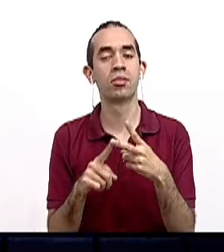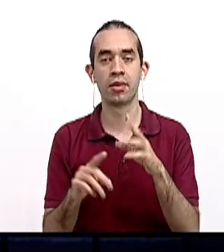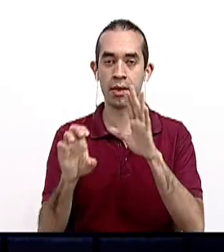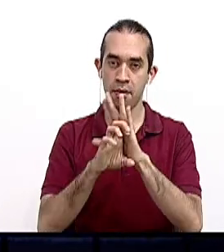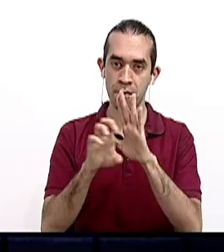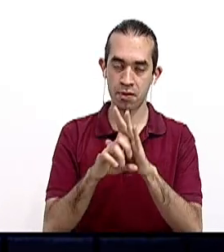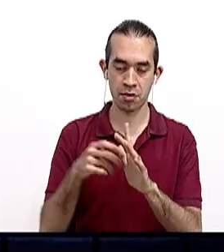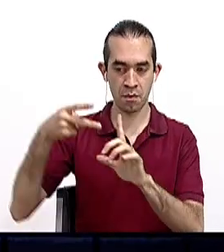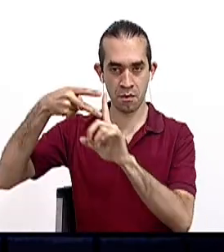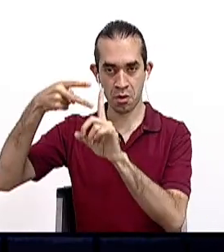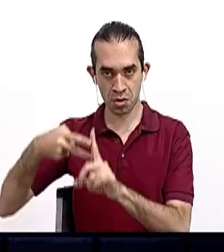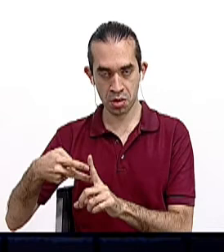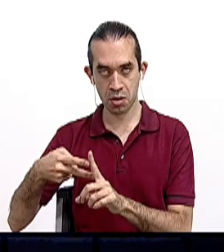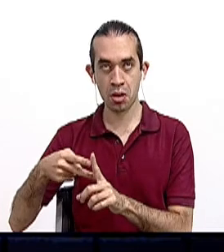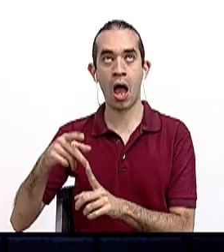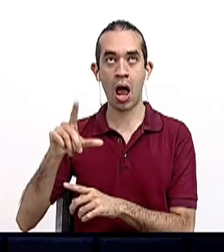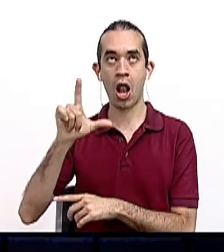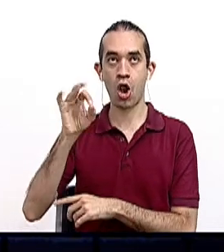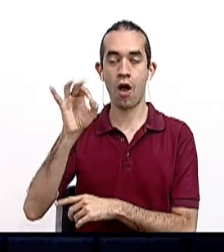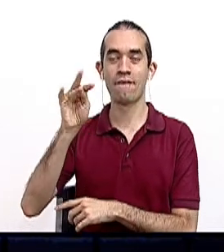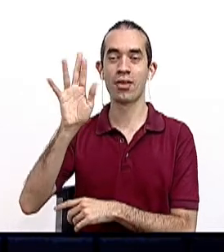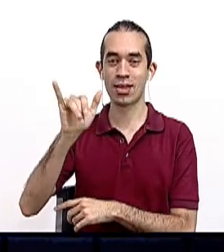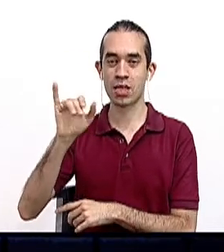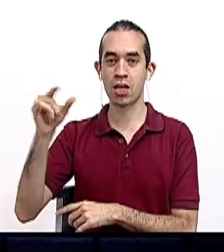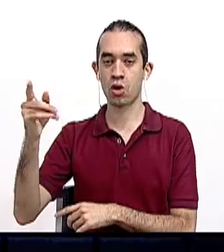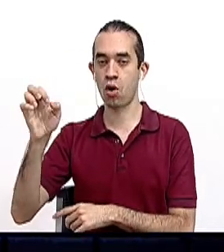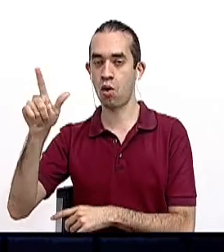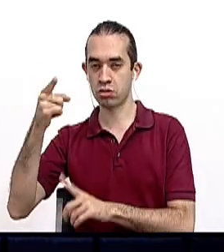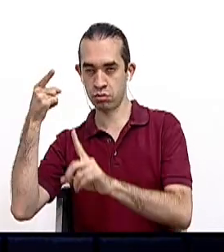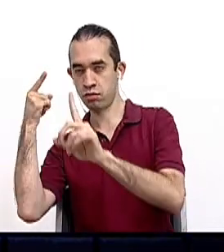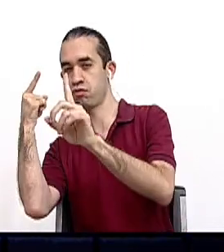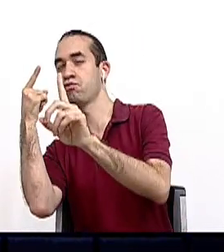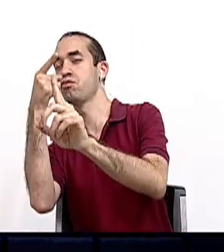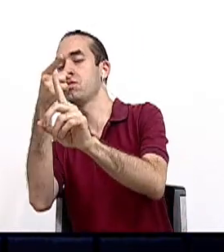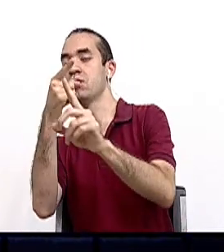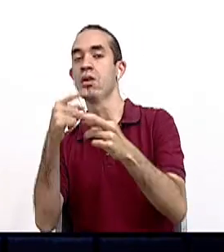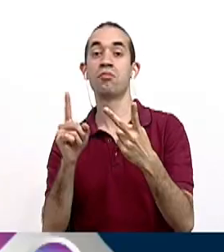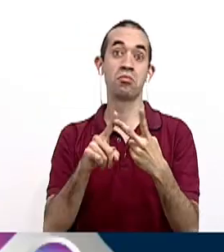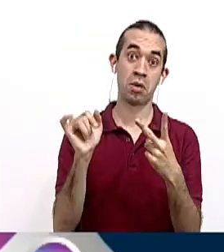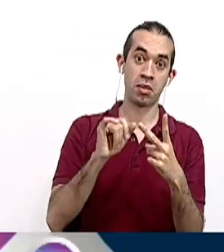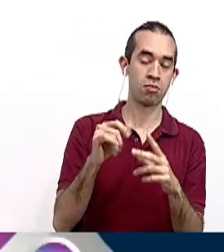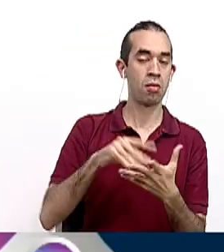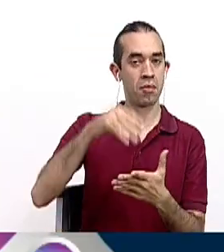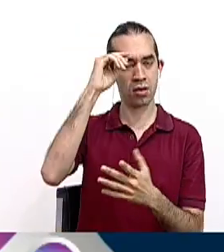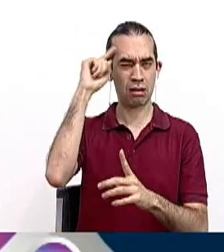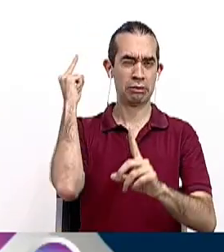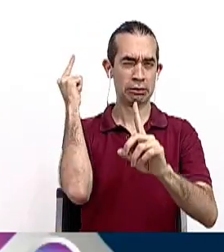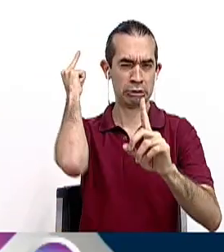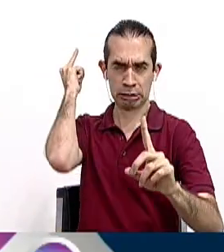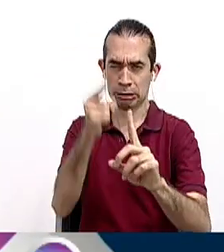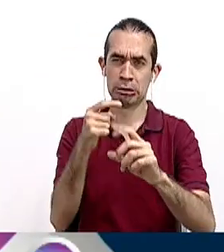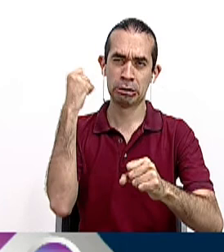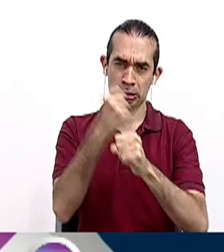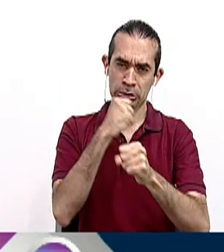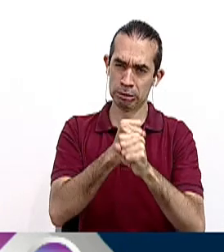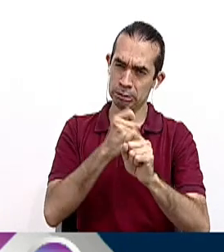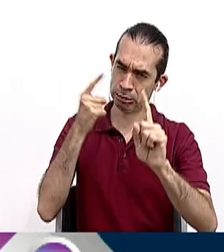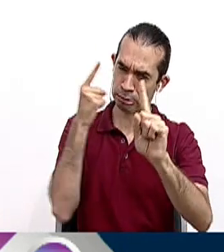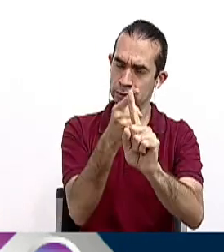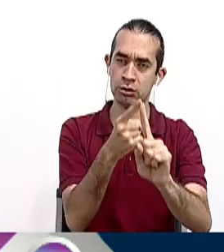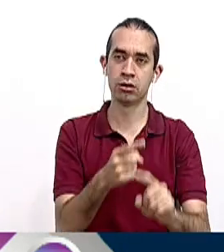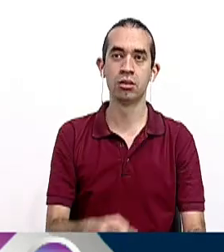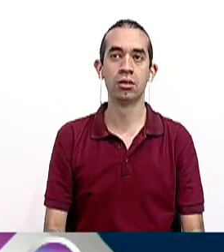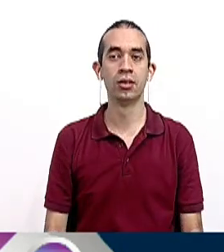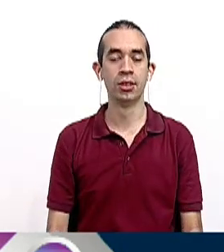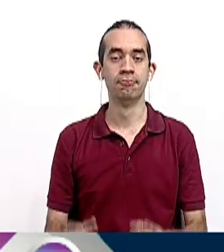in vocabulary, I learned lofty goals, but I also learned to achieve my goals and work hard for that, okay? Now, let's look at the